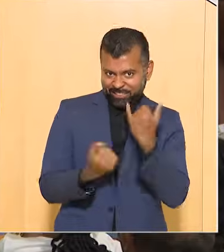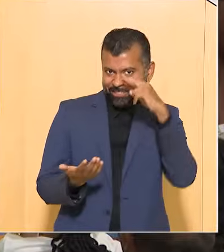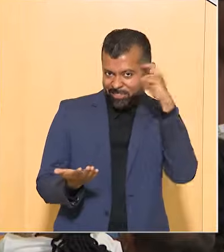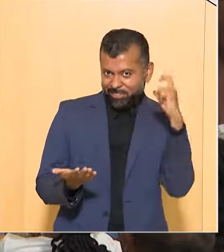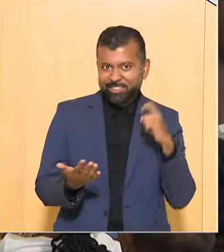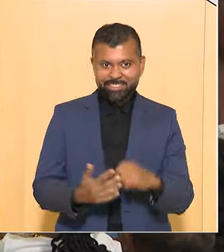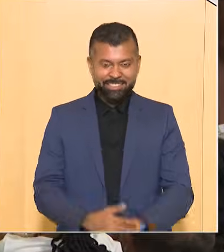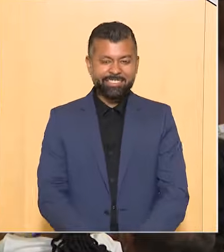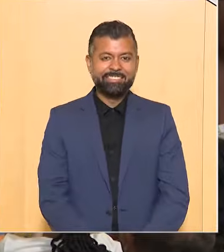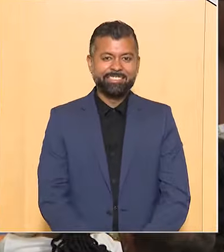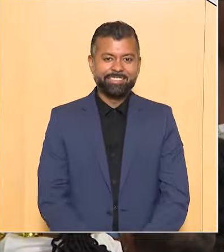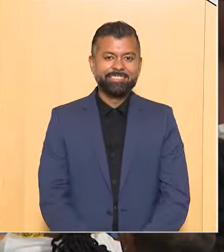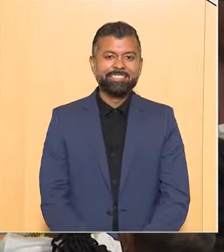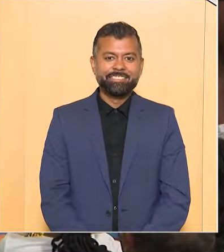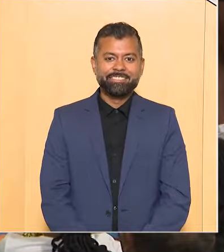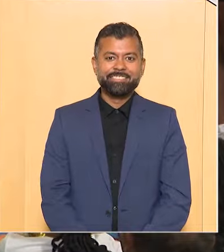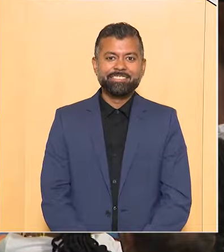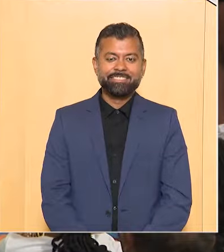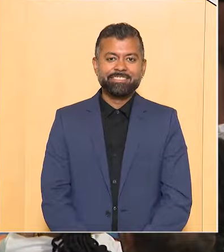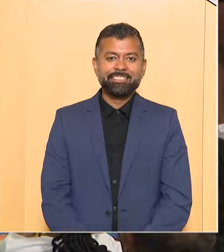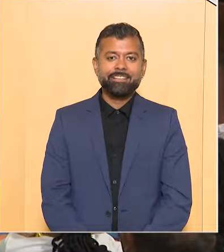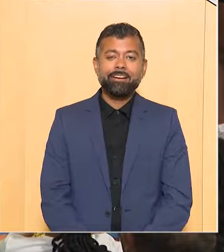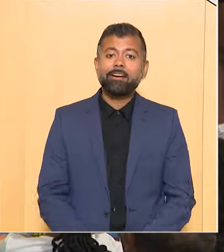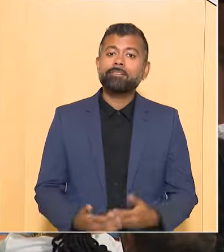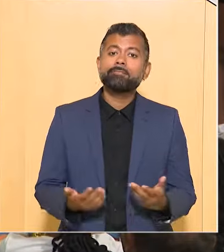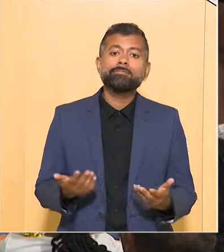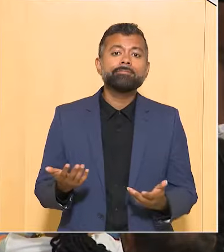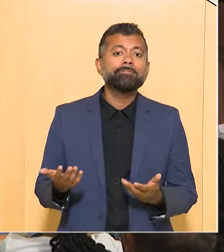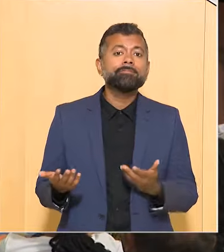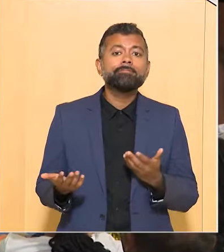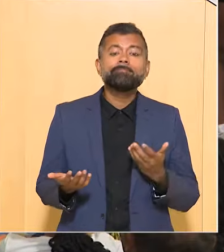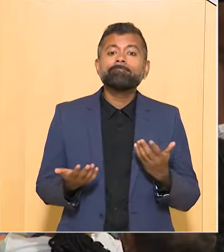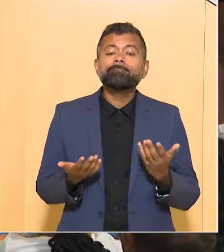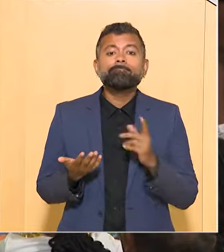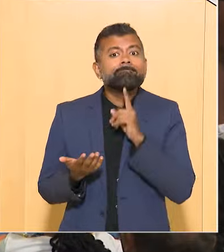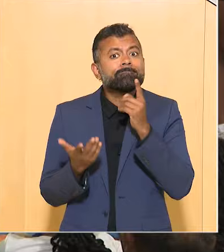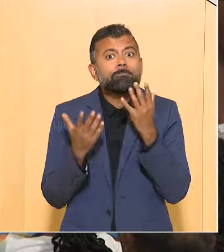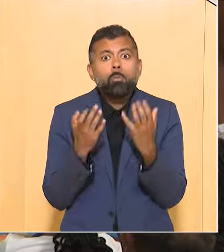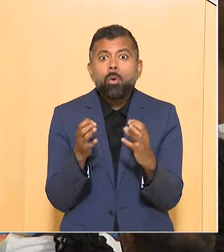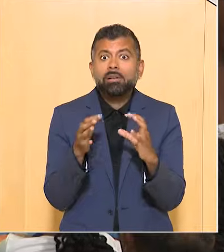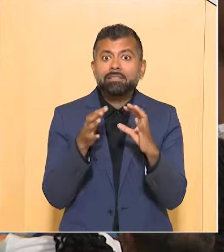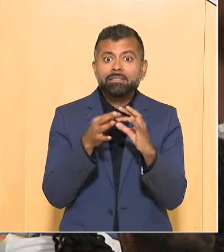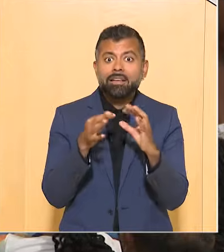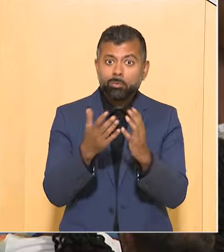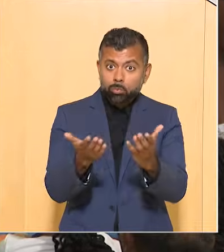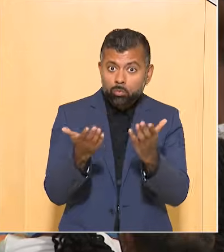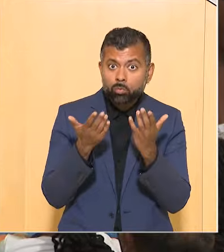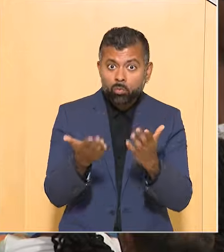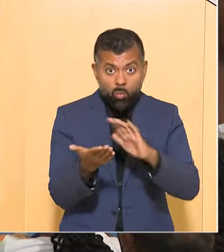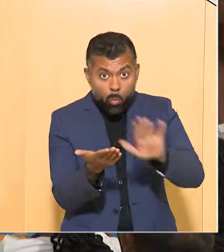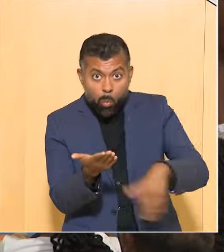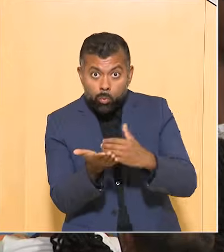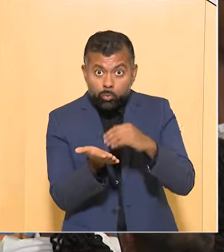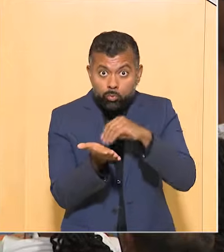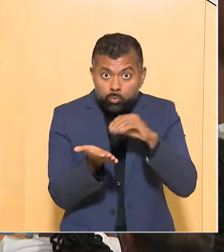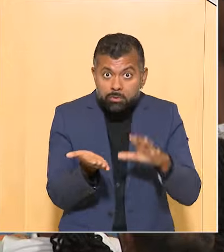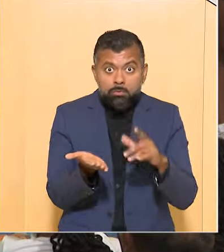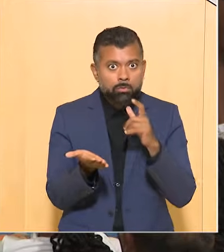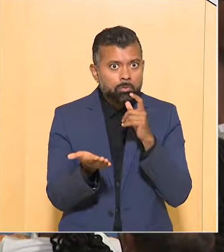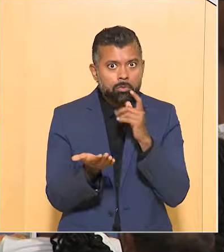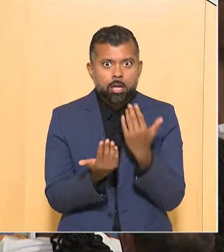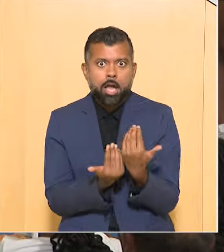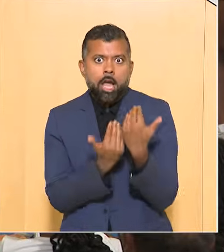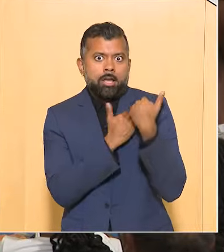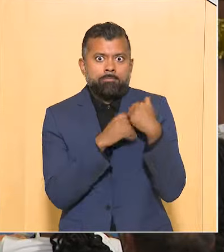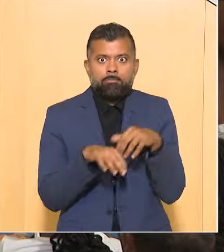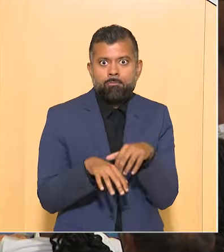So we also want to say to all of our hosts out there, including Trinity, who's a longtime host and